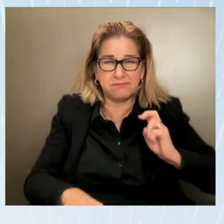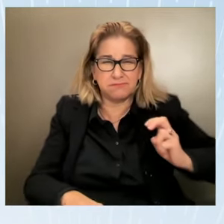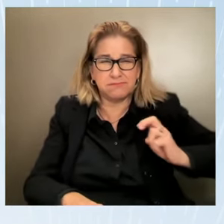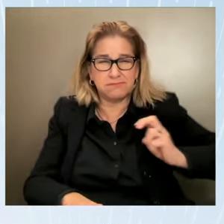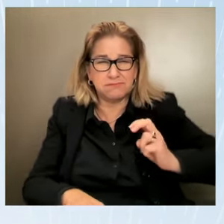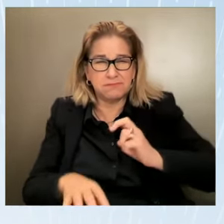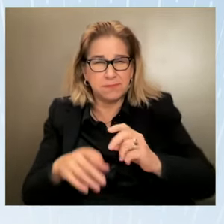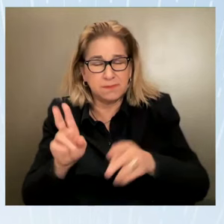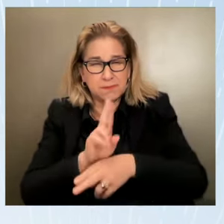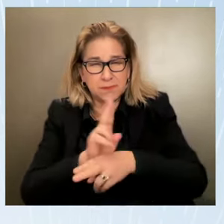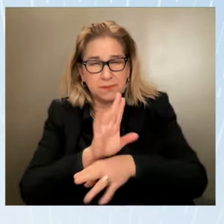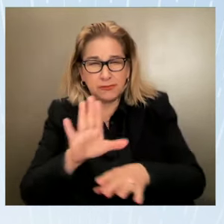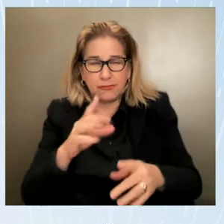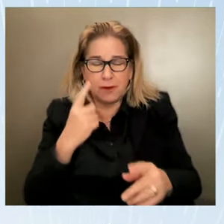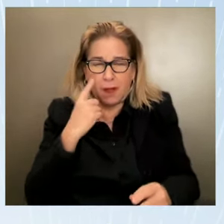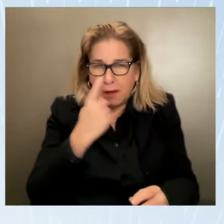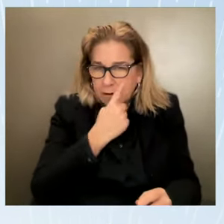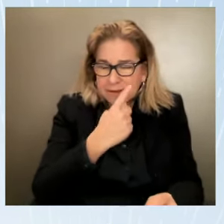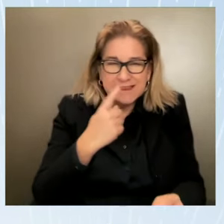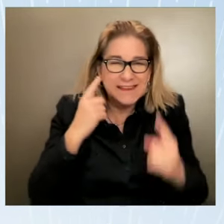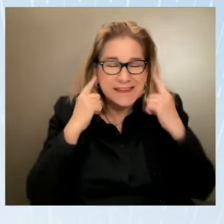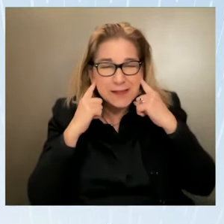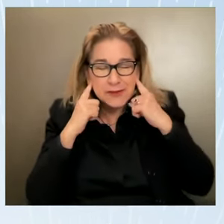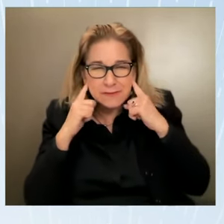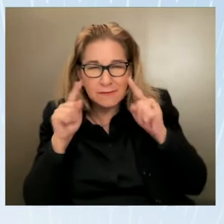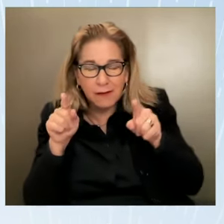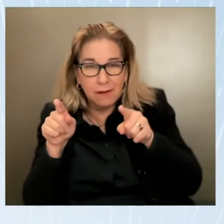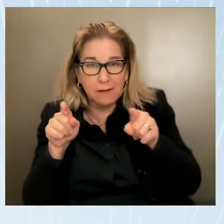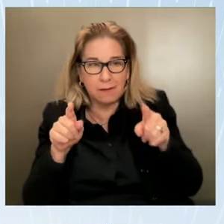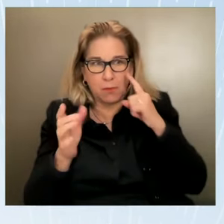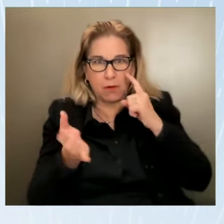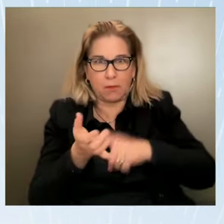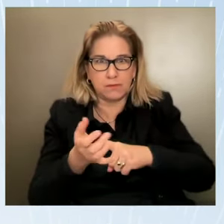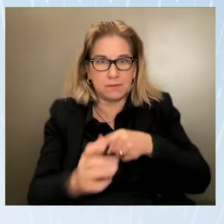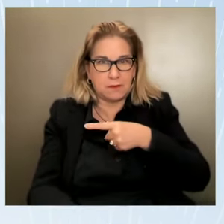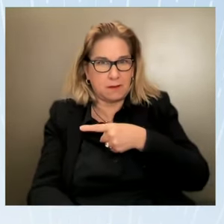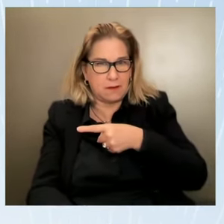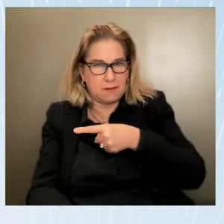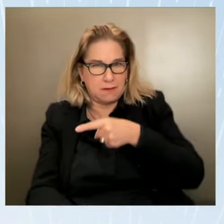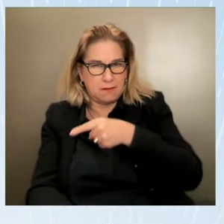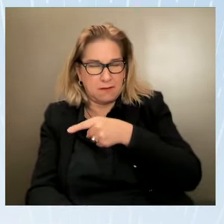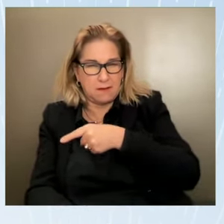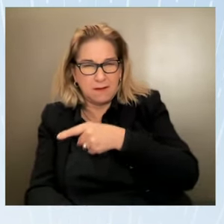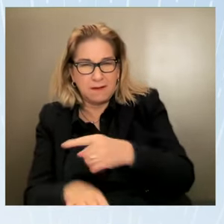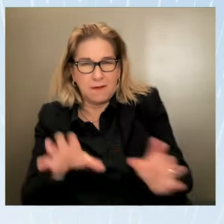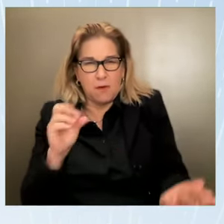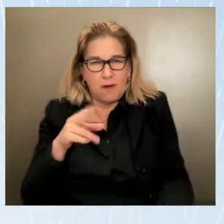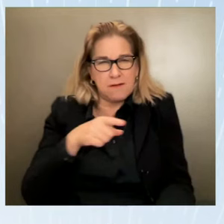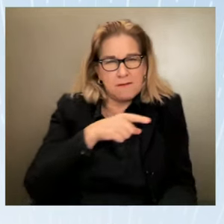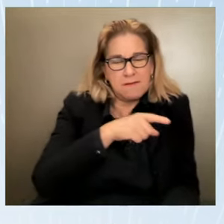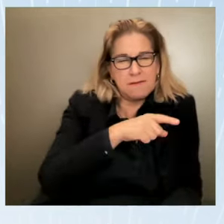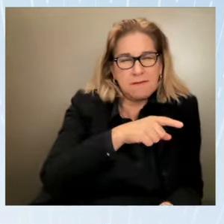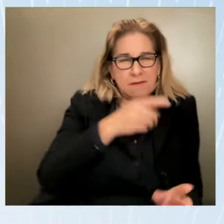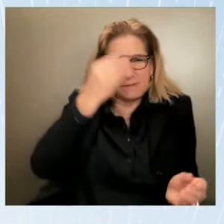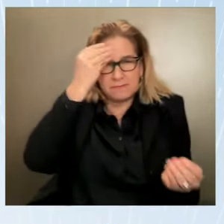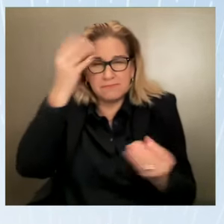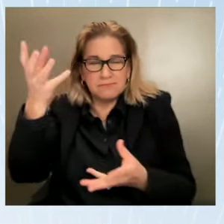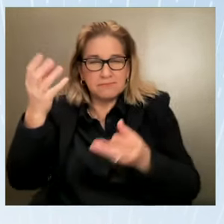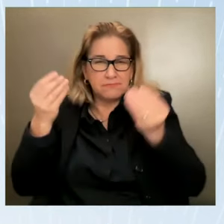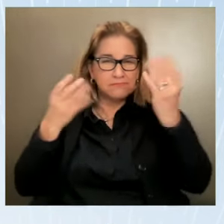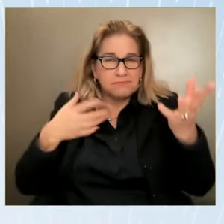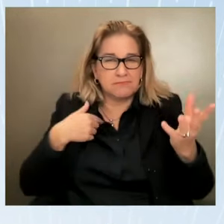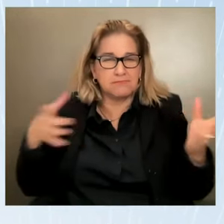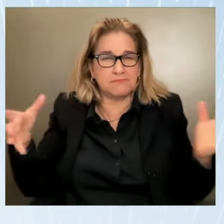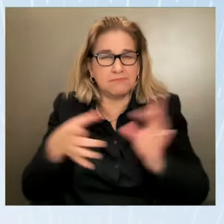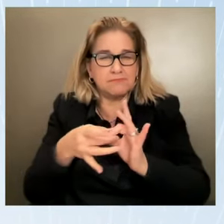that helps us to win this battle. Trafficking, of course, in its literal sense, involves movement along our roads, along our rails,